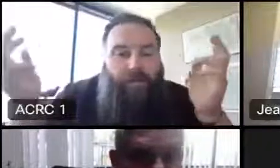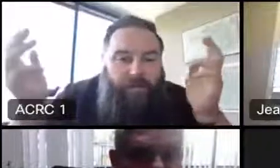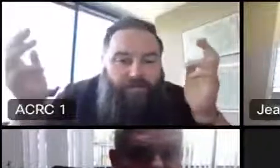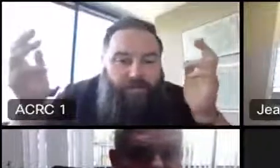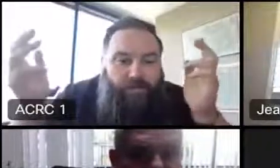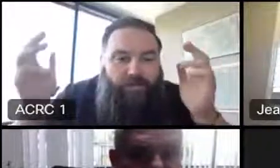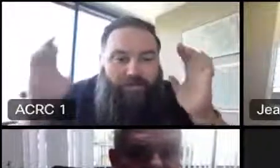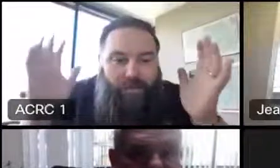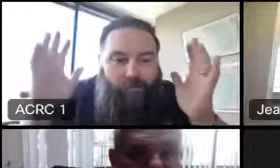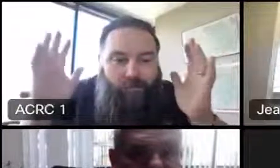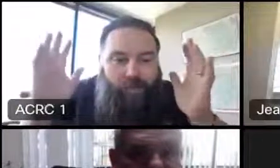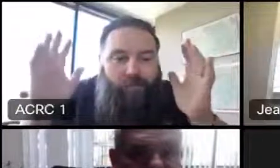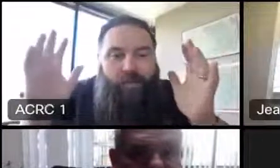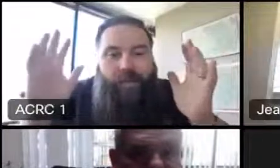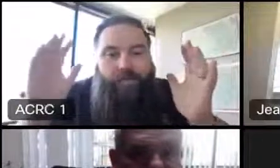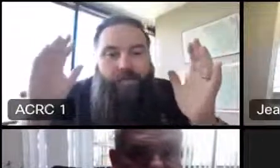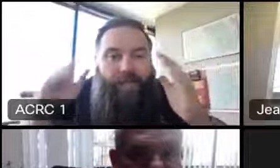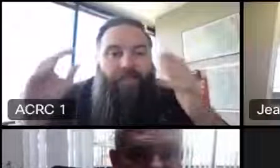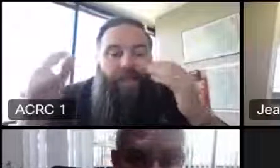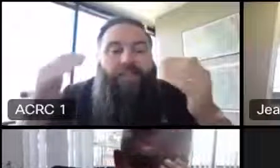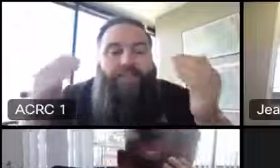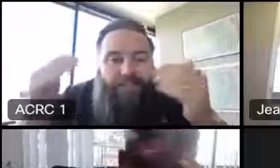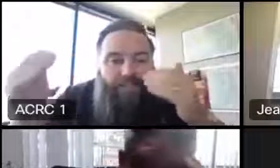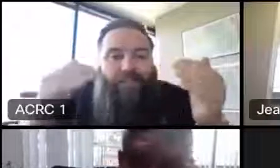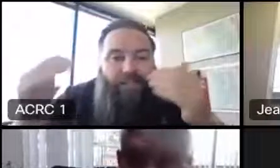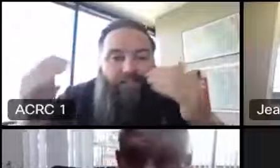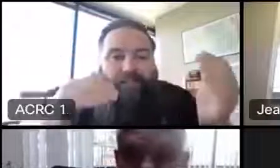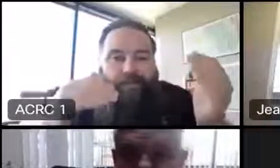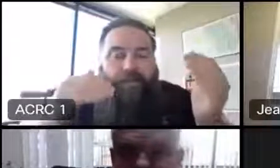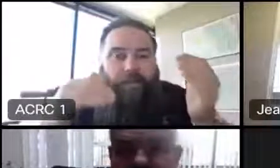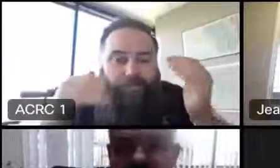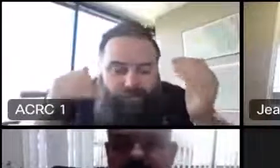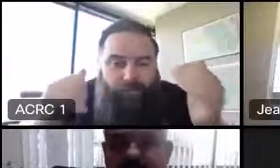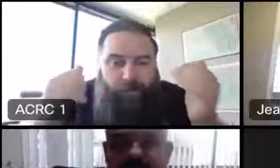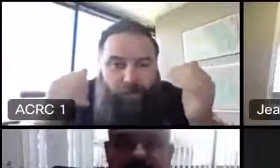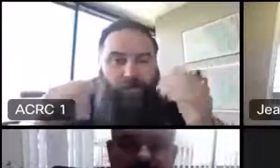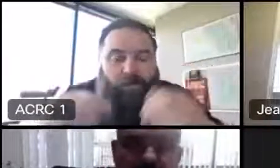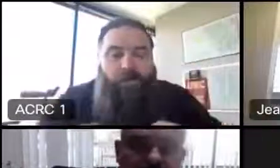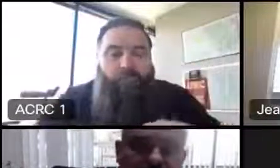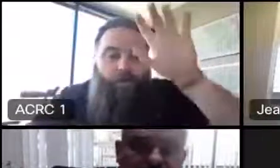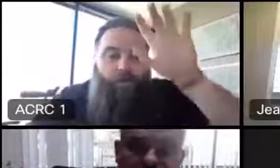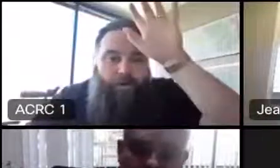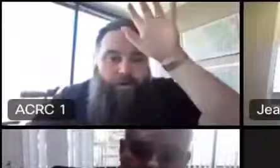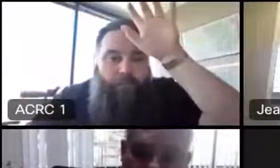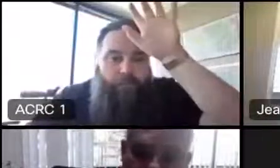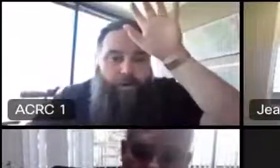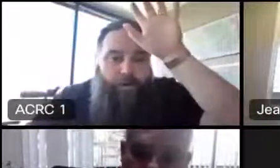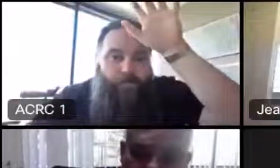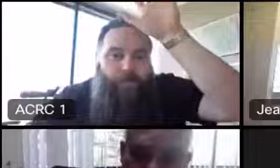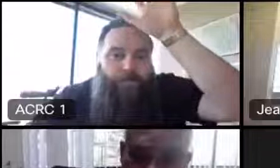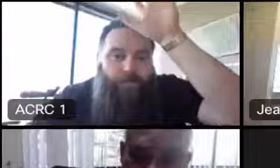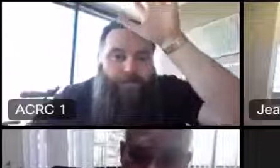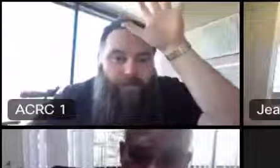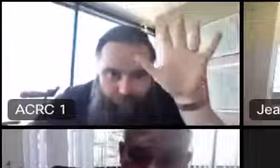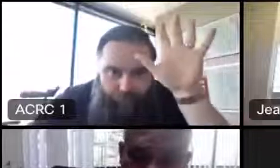3 days a week to day program. And that is a discussion that can continue to go on. But when you have a provider